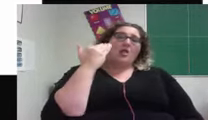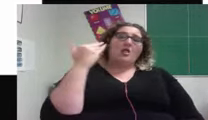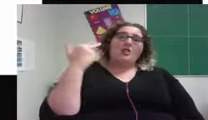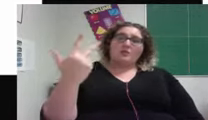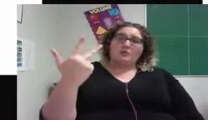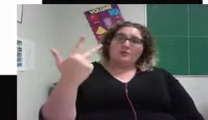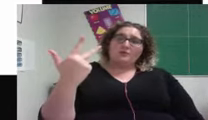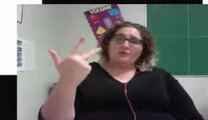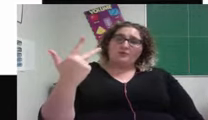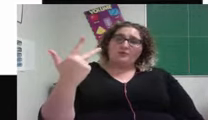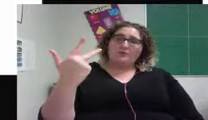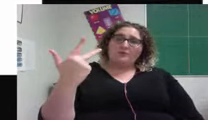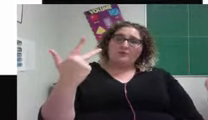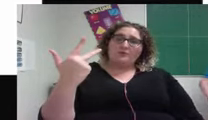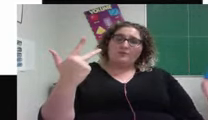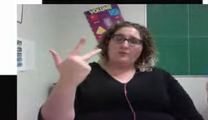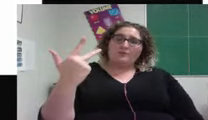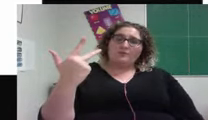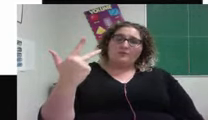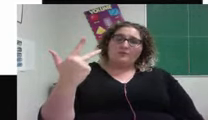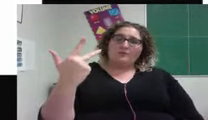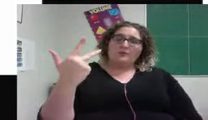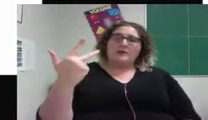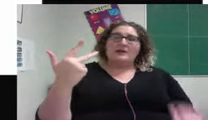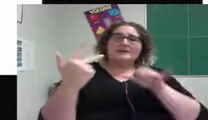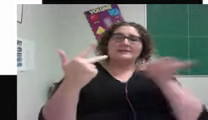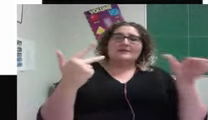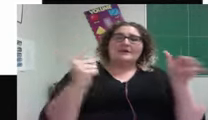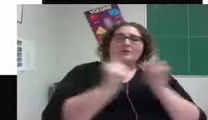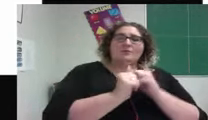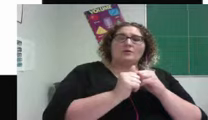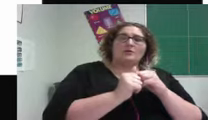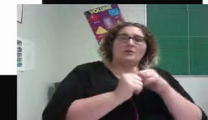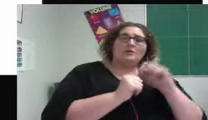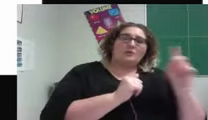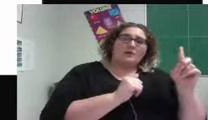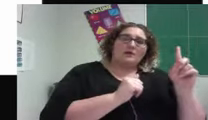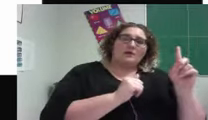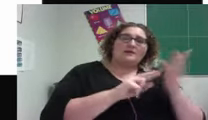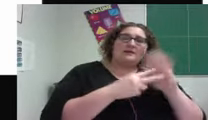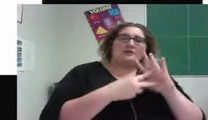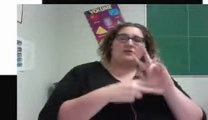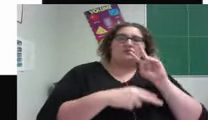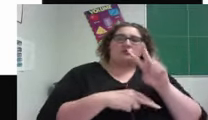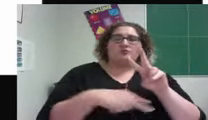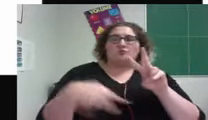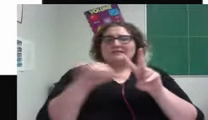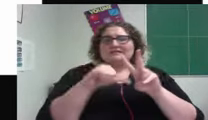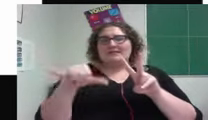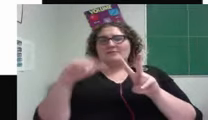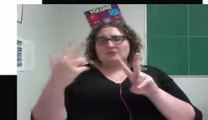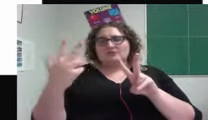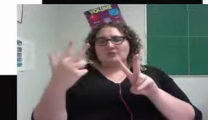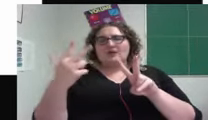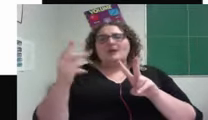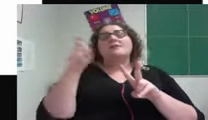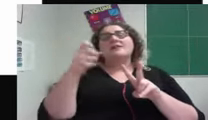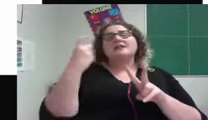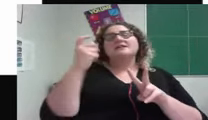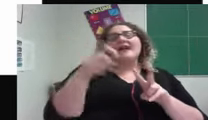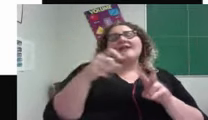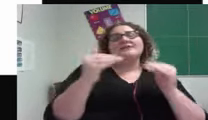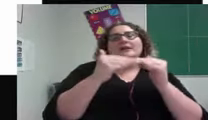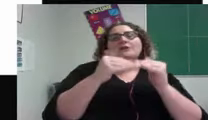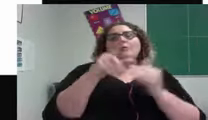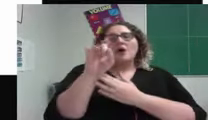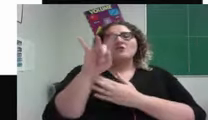3, because they have to add up to both equal 180. And if we're not changing one of the numbers, like angle 1, then that means that 2 and 3 have to